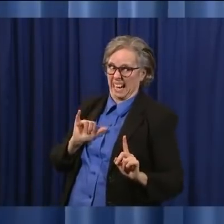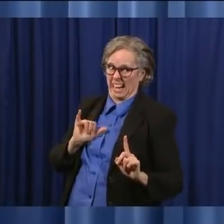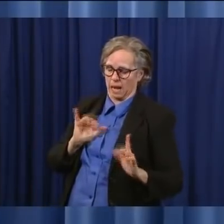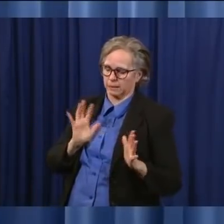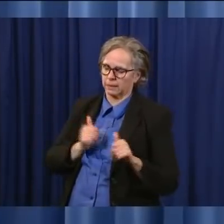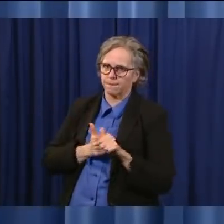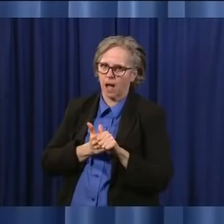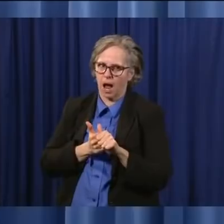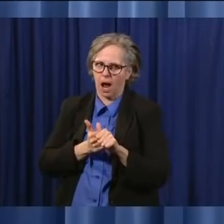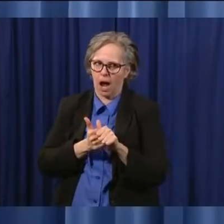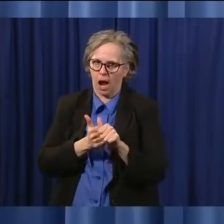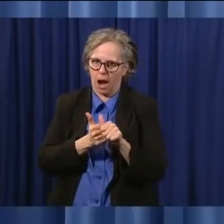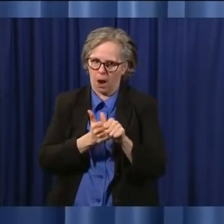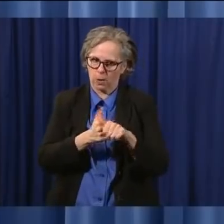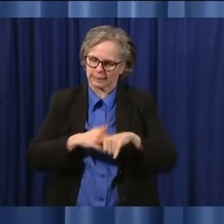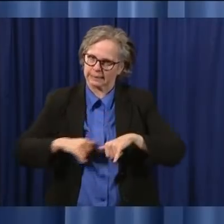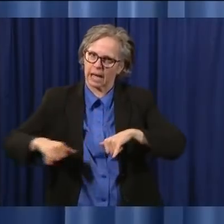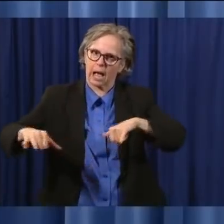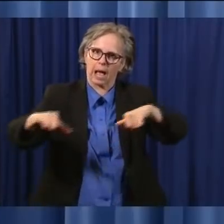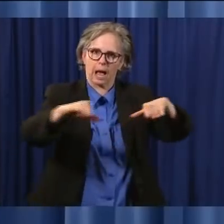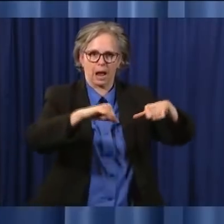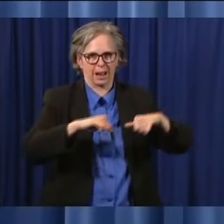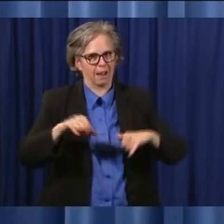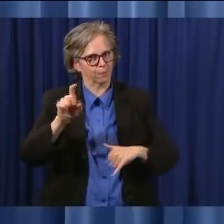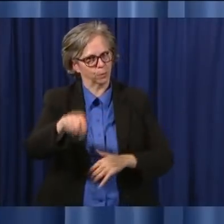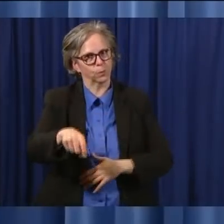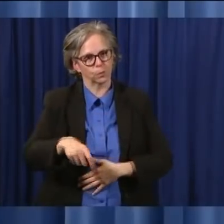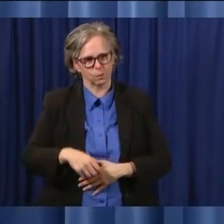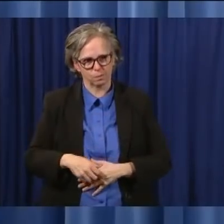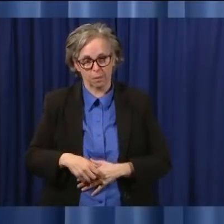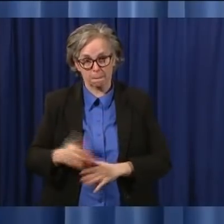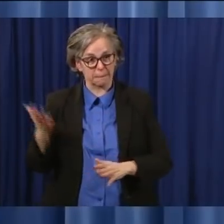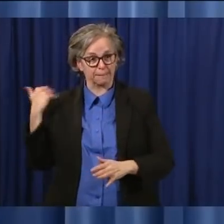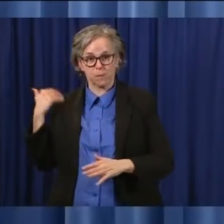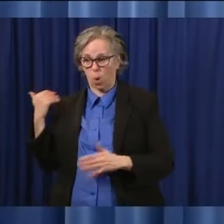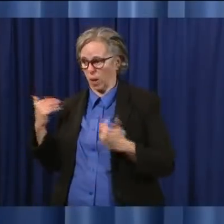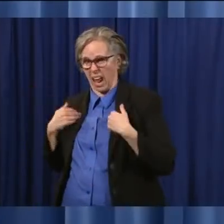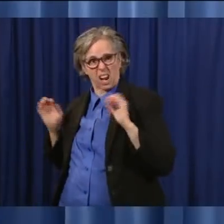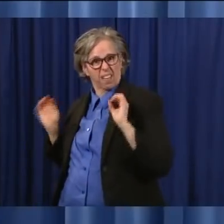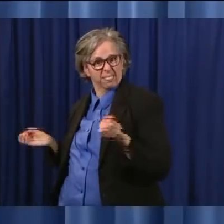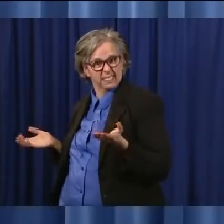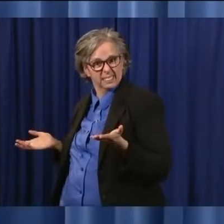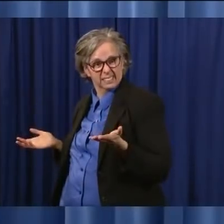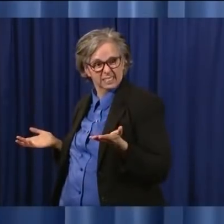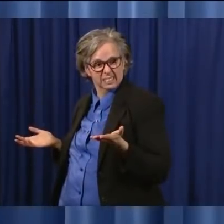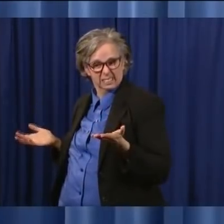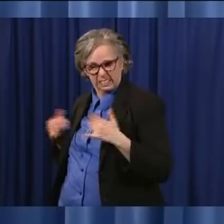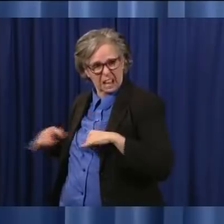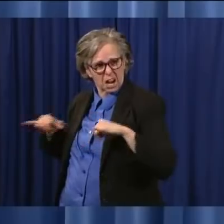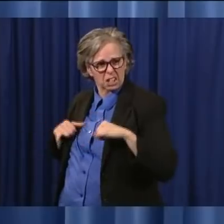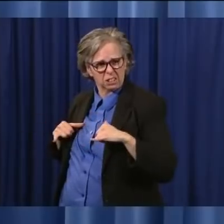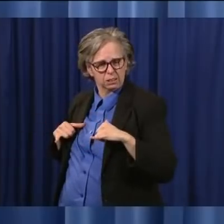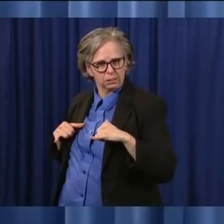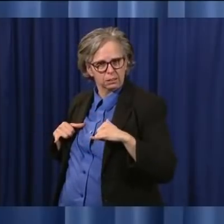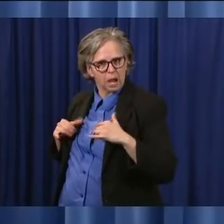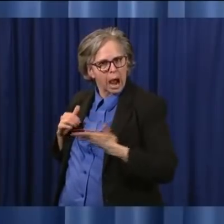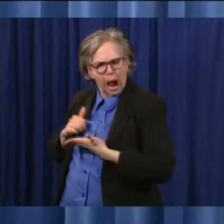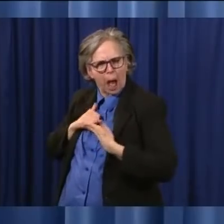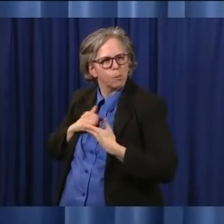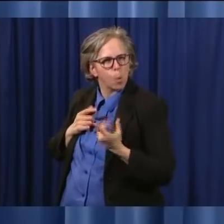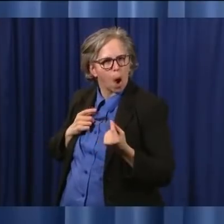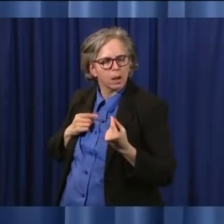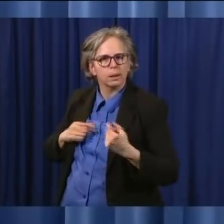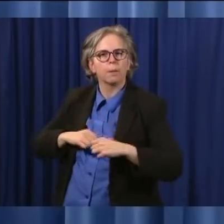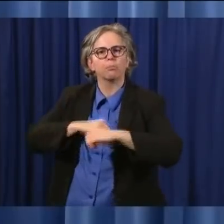we have standards in place that we did not have before, which I think gives us some protection. We also are asking